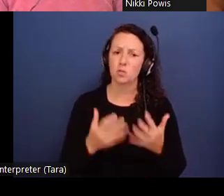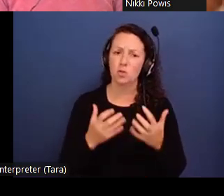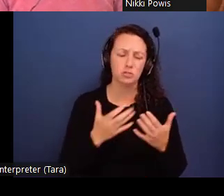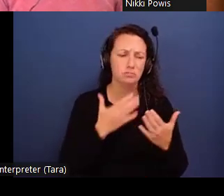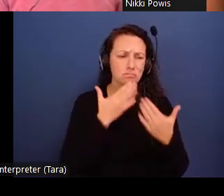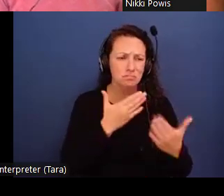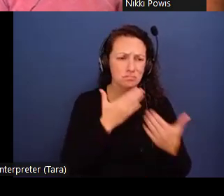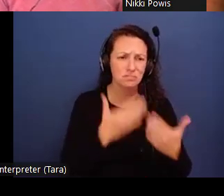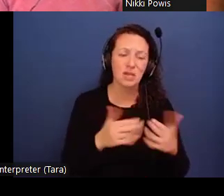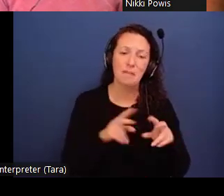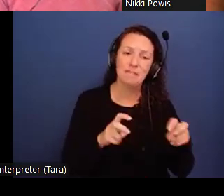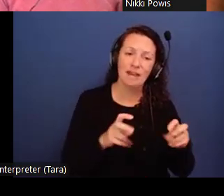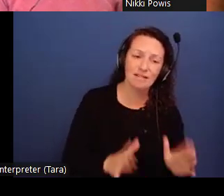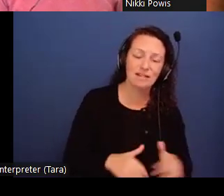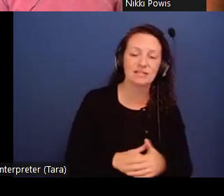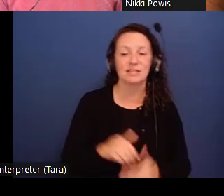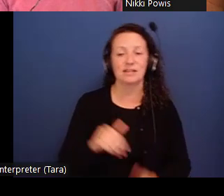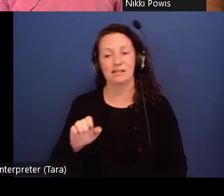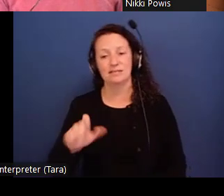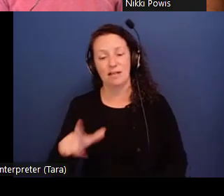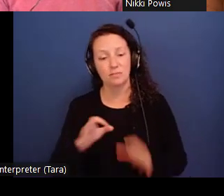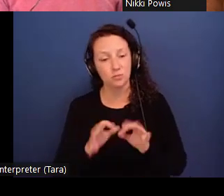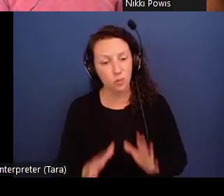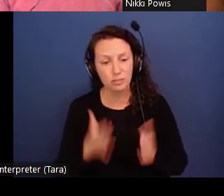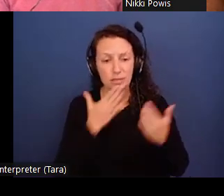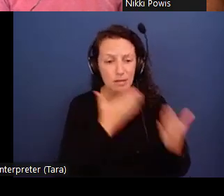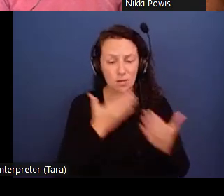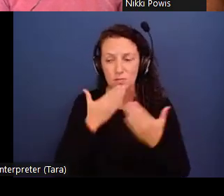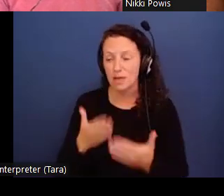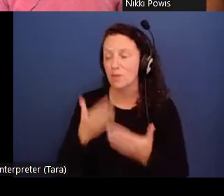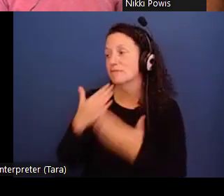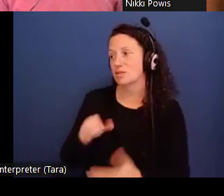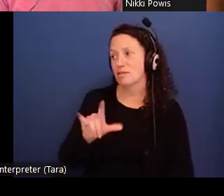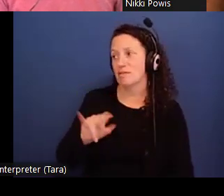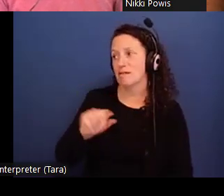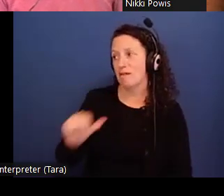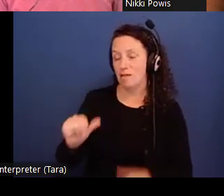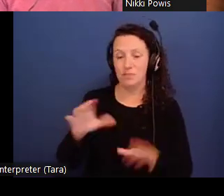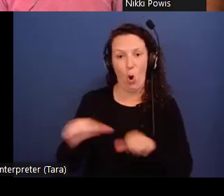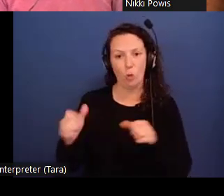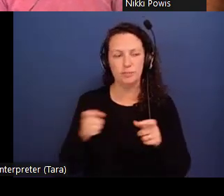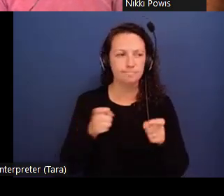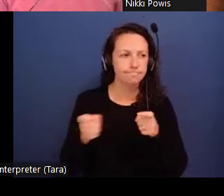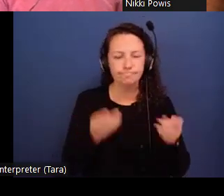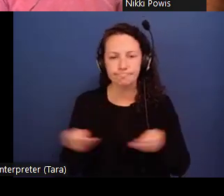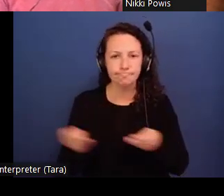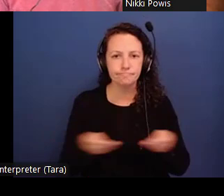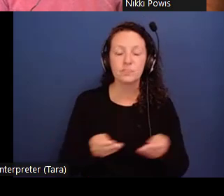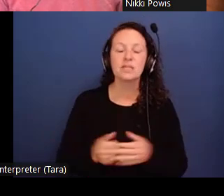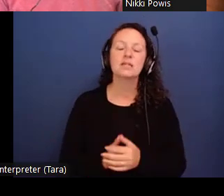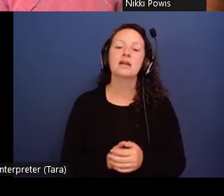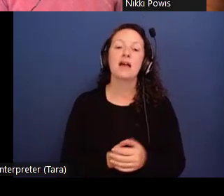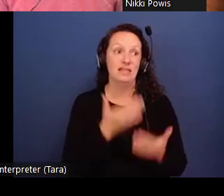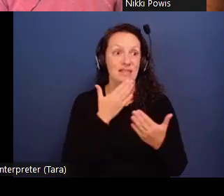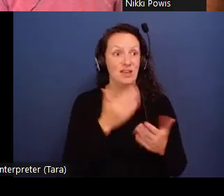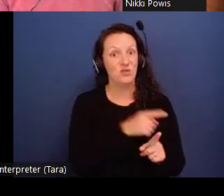you to our ASL interpreters, and thank you to Elena, our host. Um, and of course, thank you to you